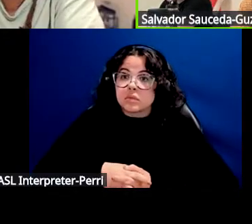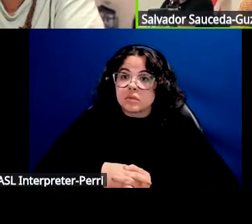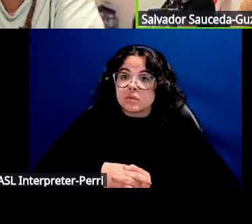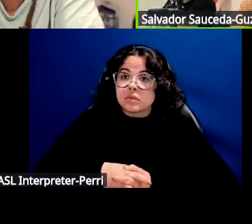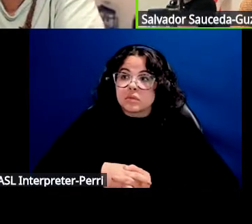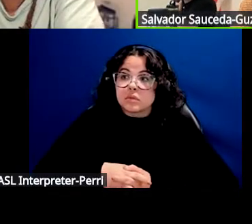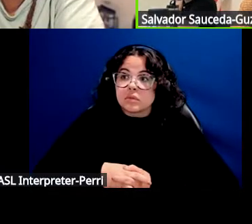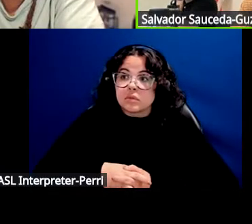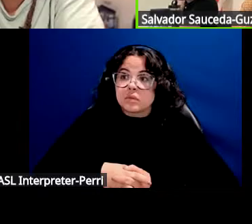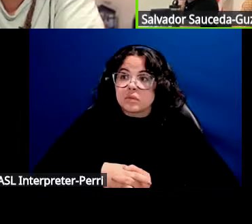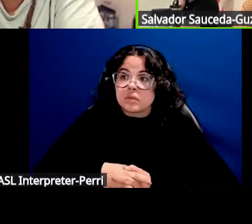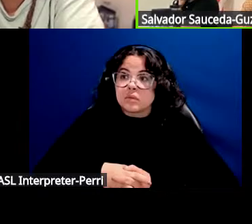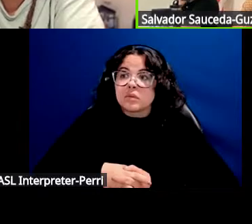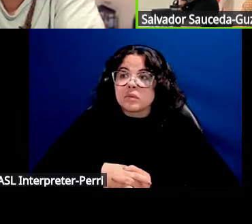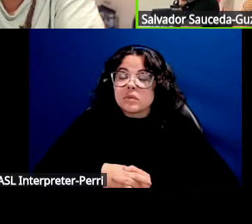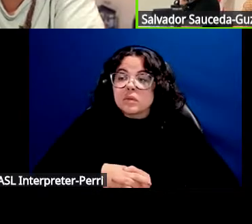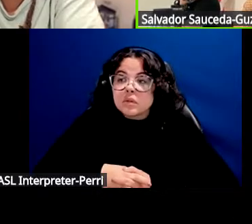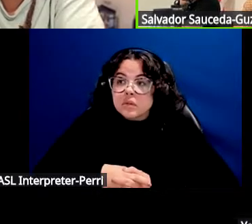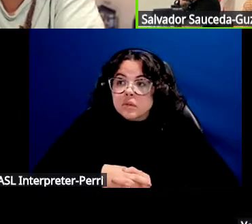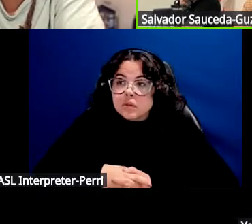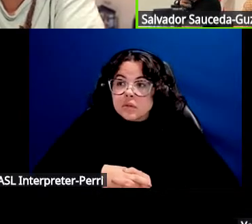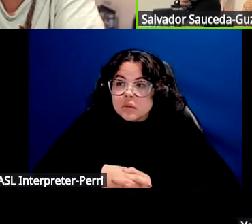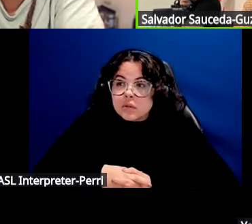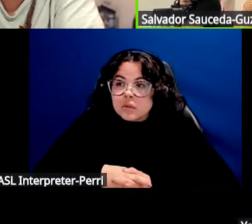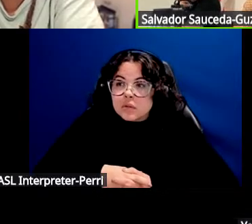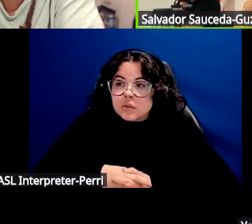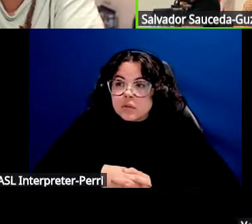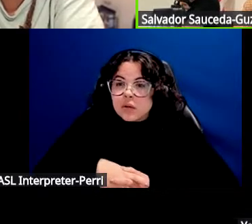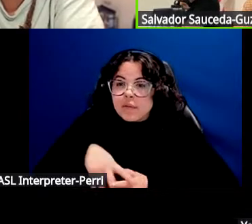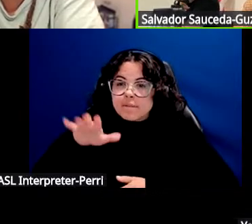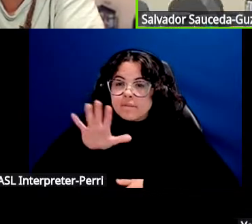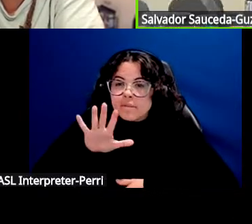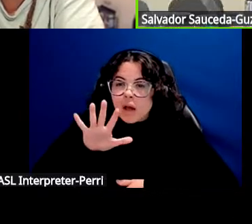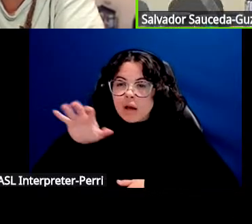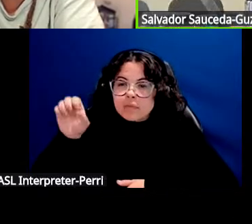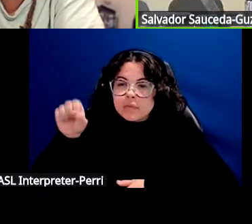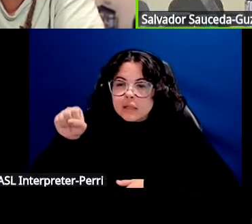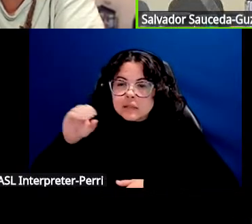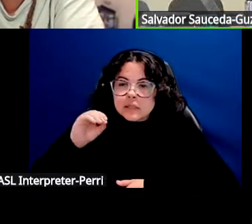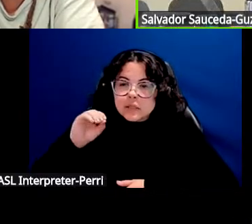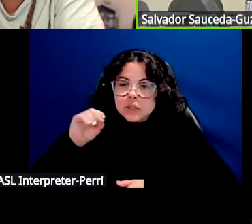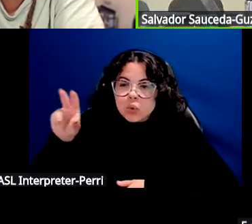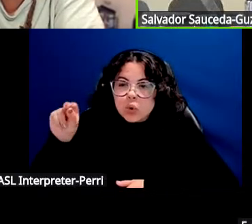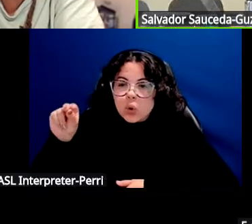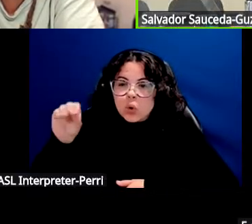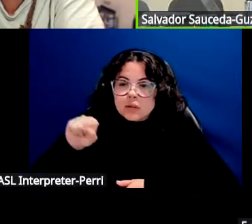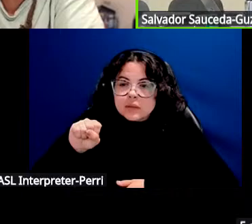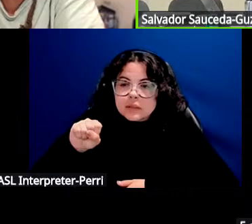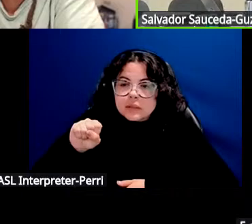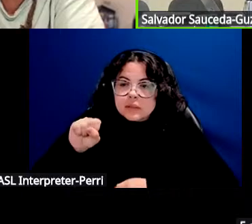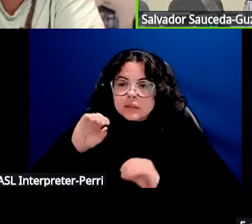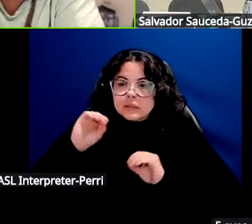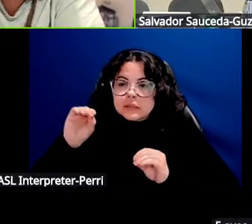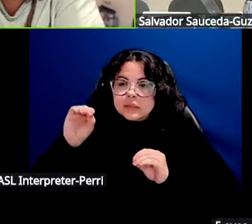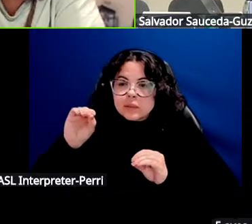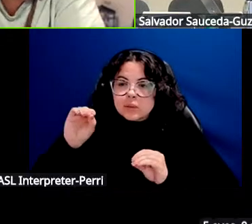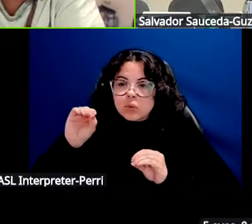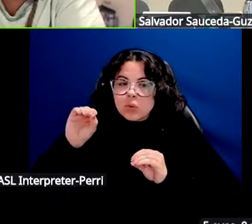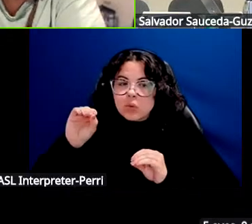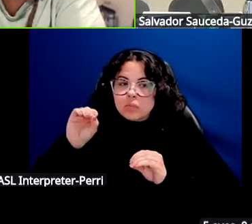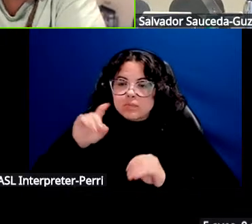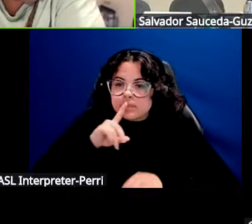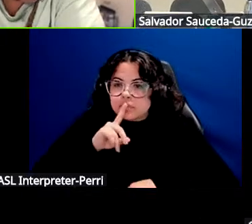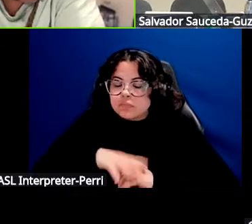The ayes have it. 5 ayes, 0 nays, 0 abstentions. Okay,